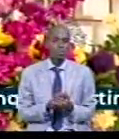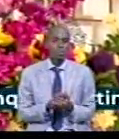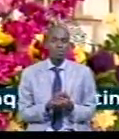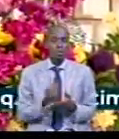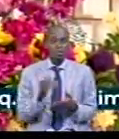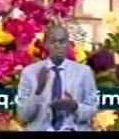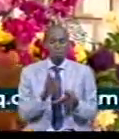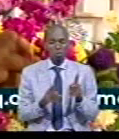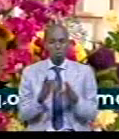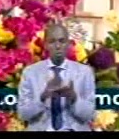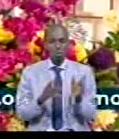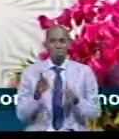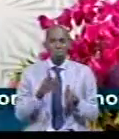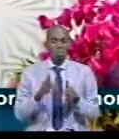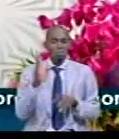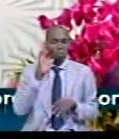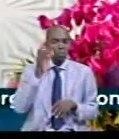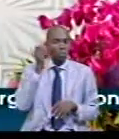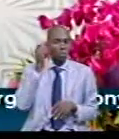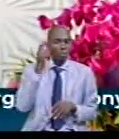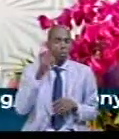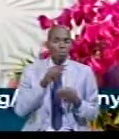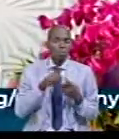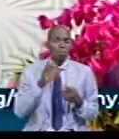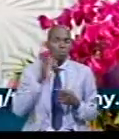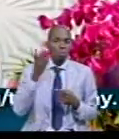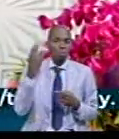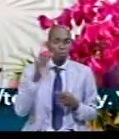mean. And even when I was using my glasses,